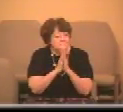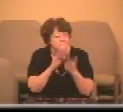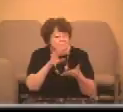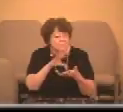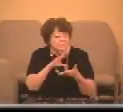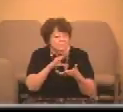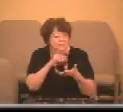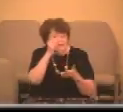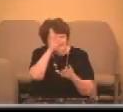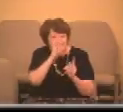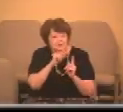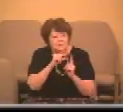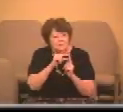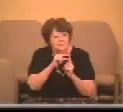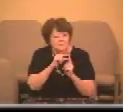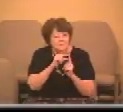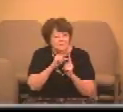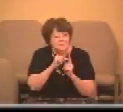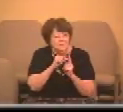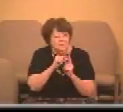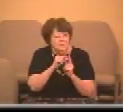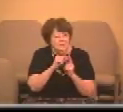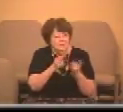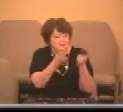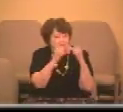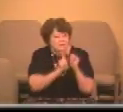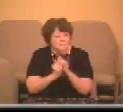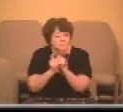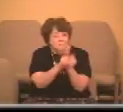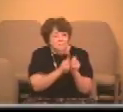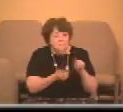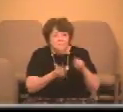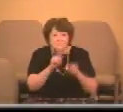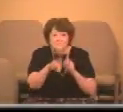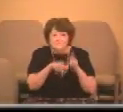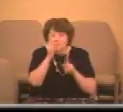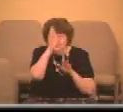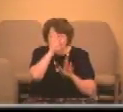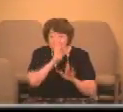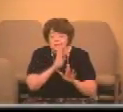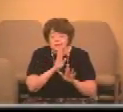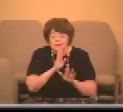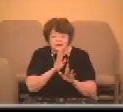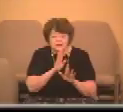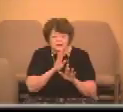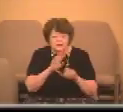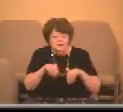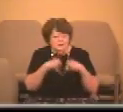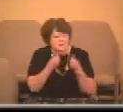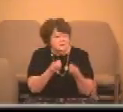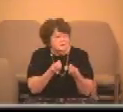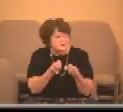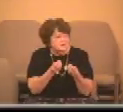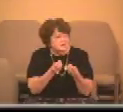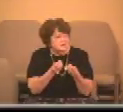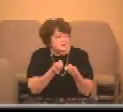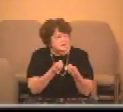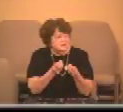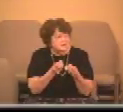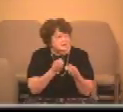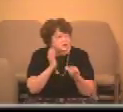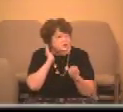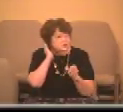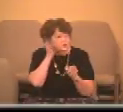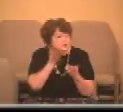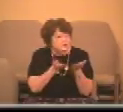Study of Scripture. Being together as the people of God. Being generous, a willingness